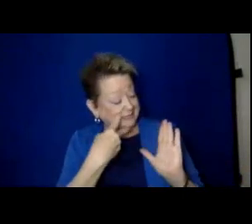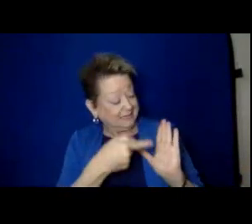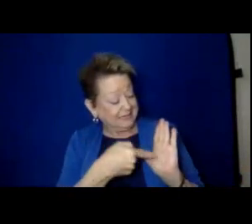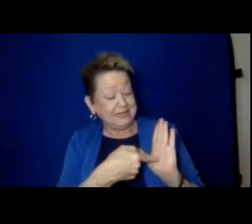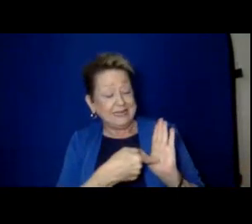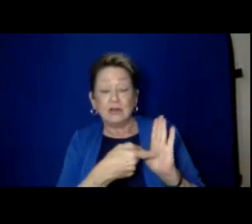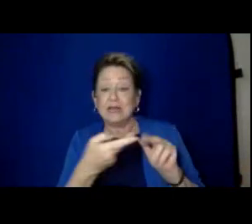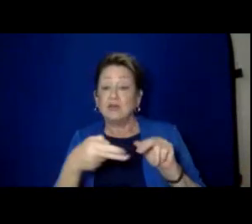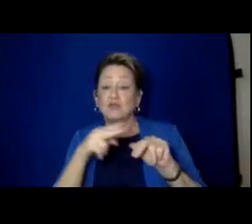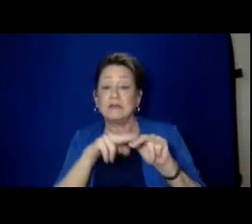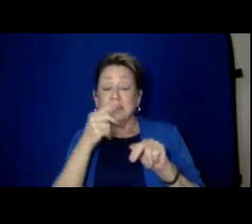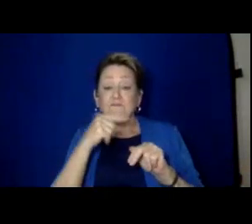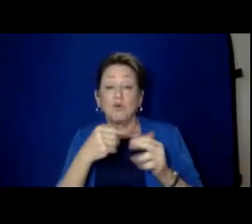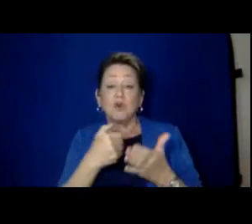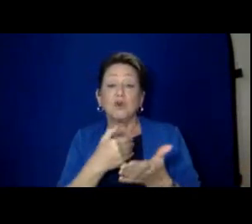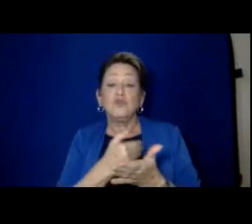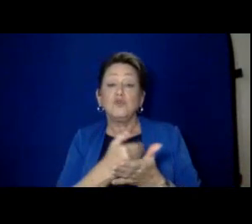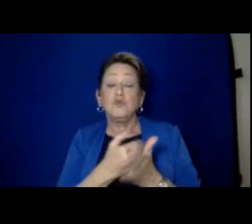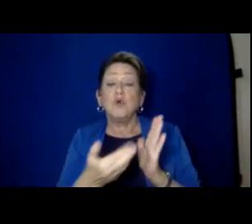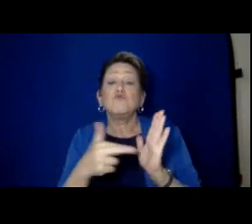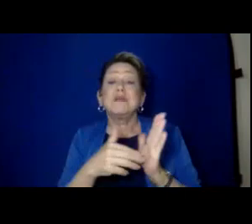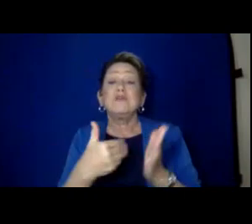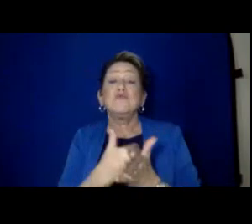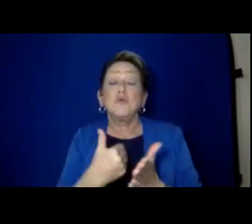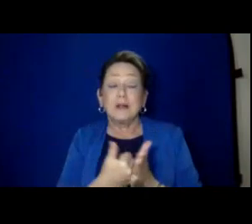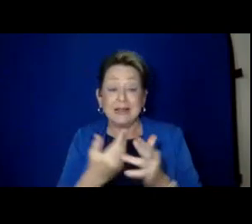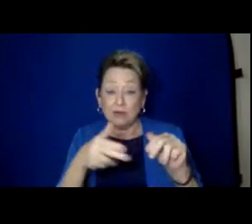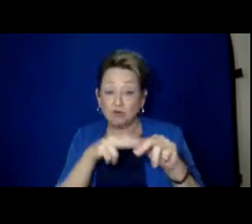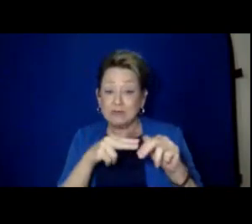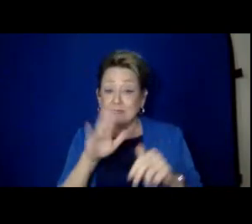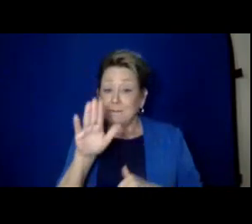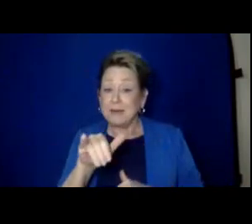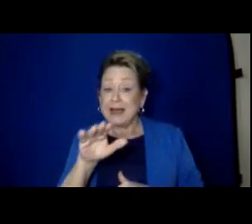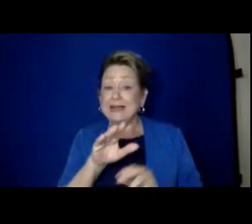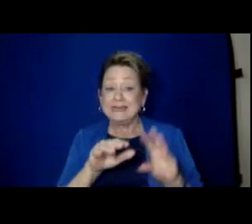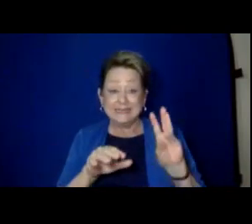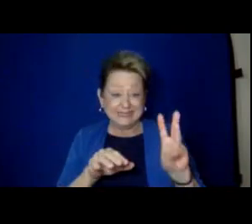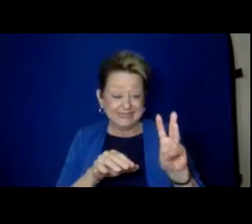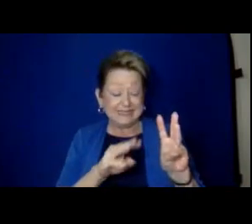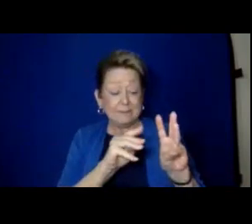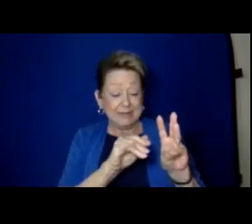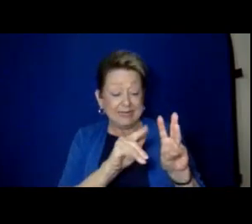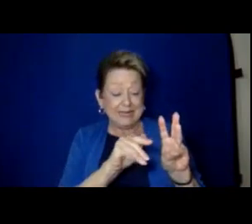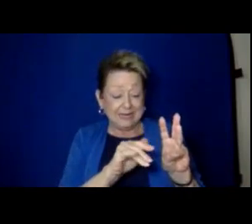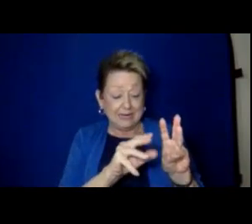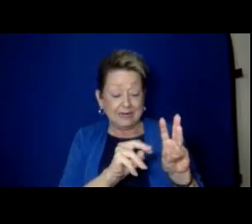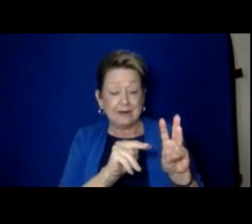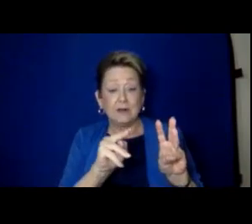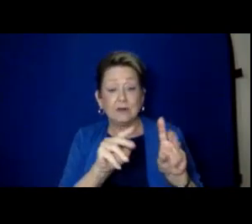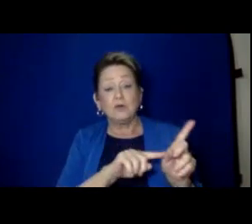increase for this new renewal is increasing by $6 million to $26 million.